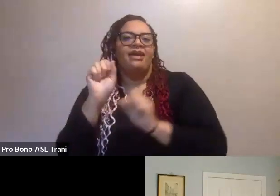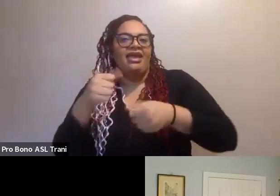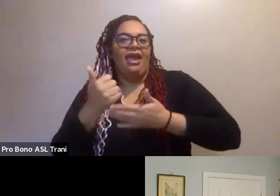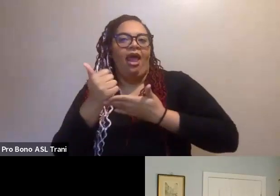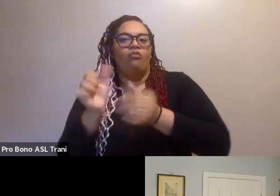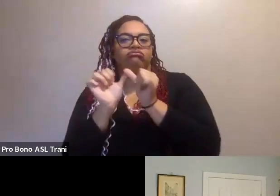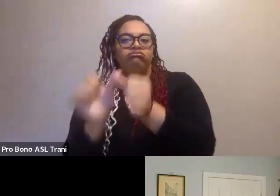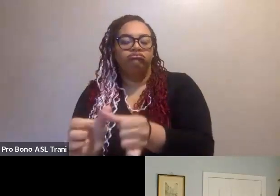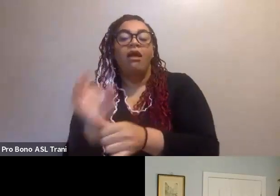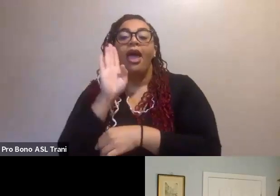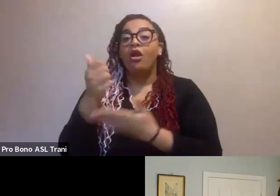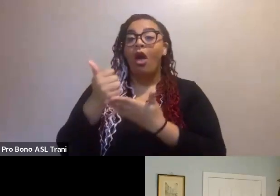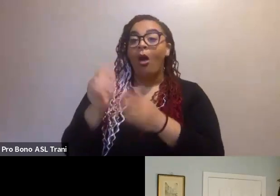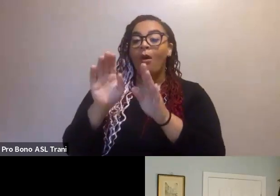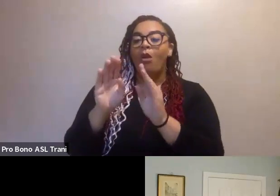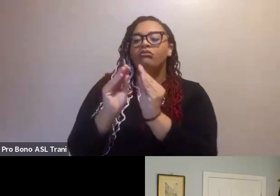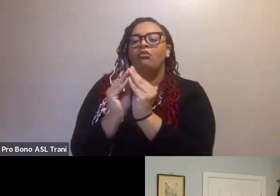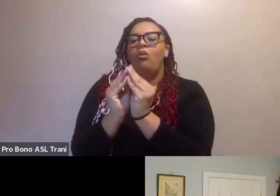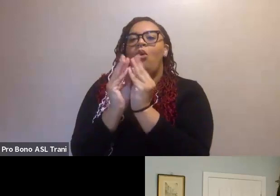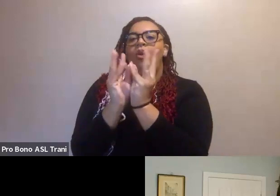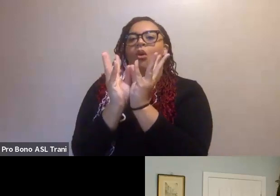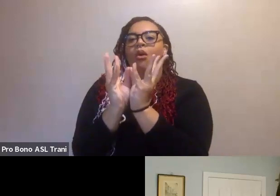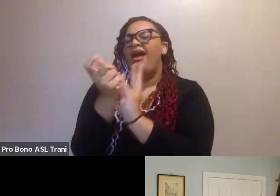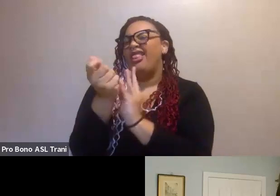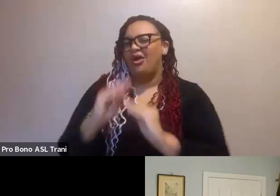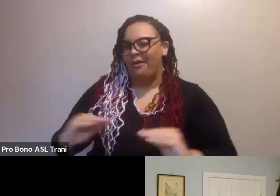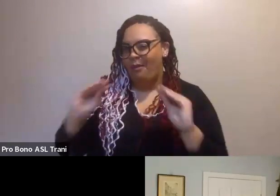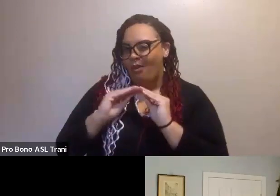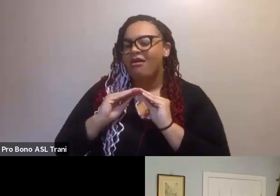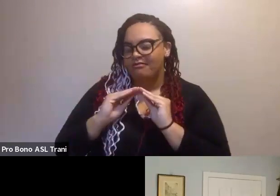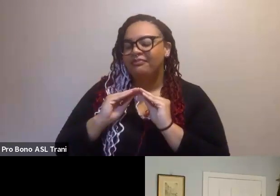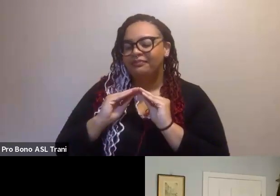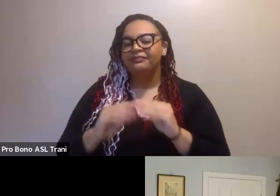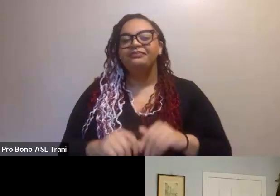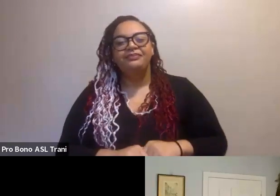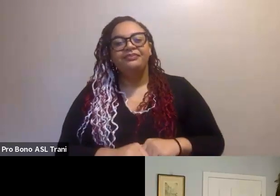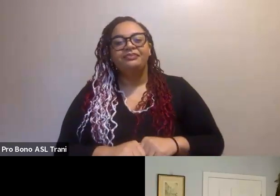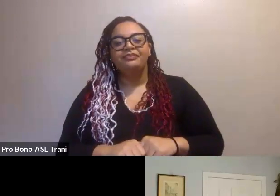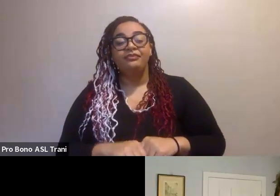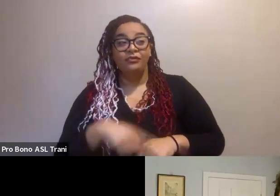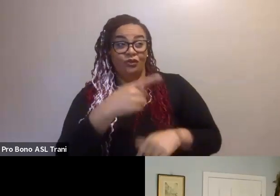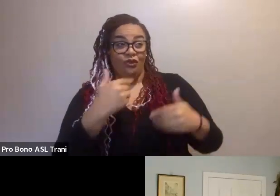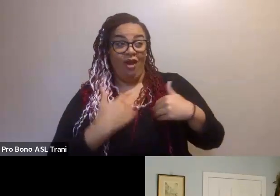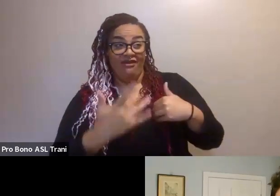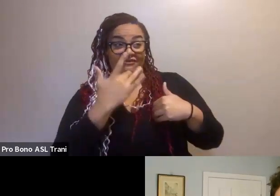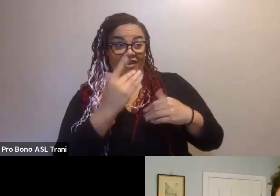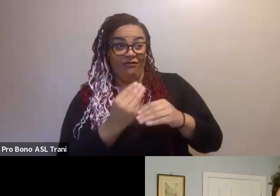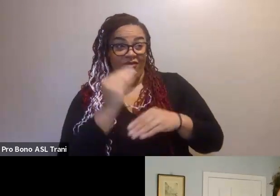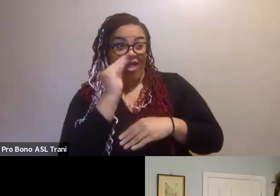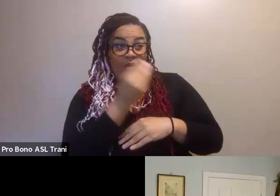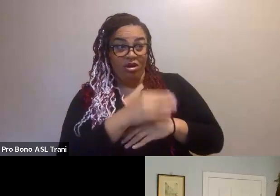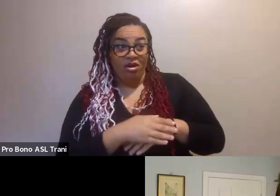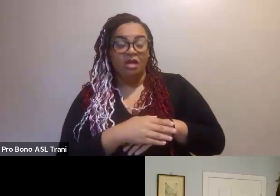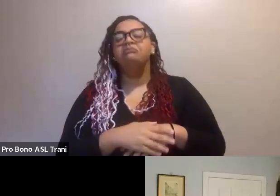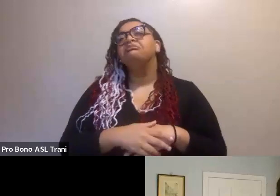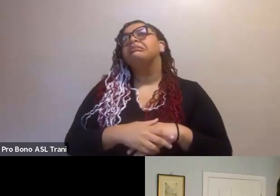it'll help open the flower a little bit more. Yeah. Do you have a favorite flower? My favorite